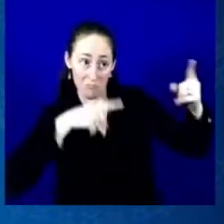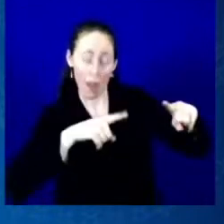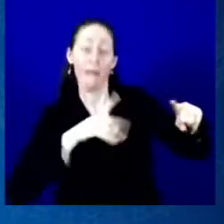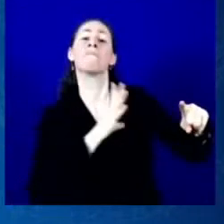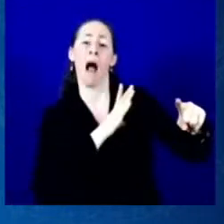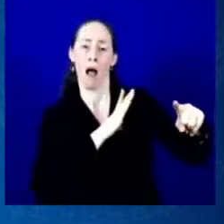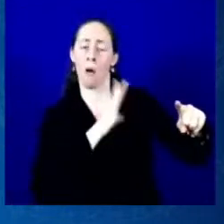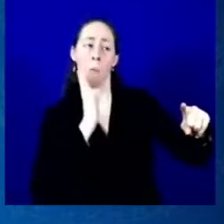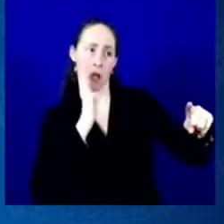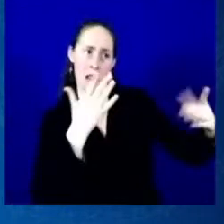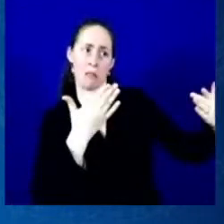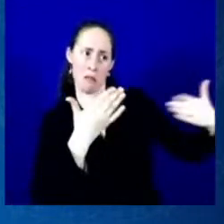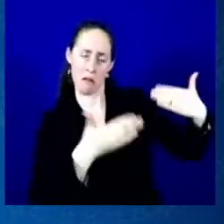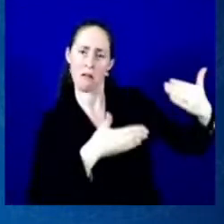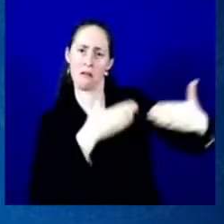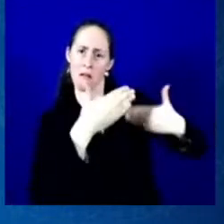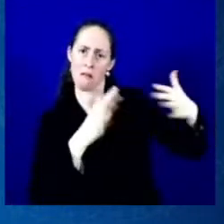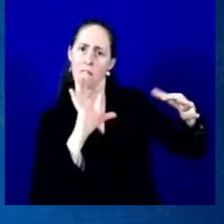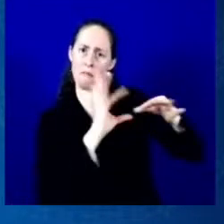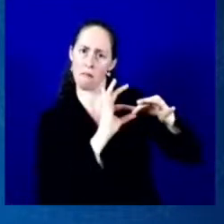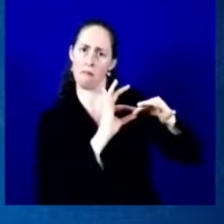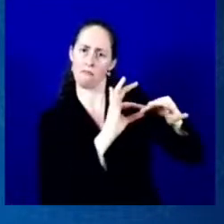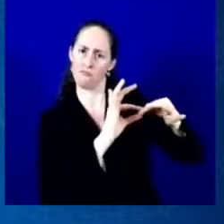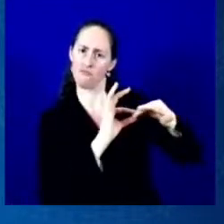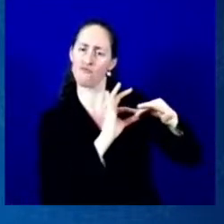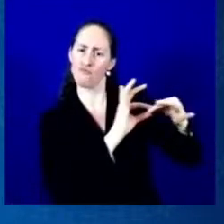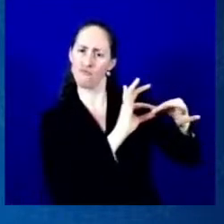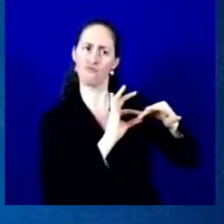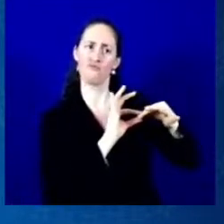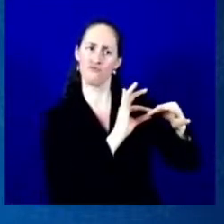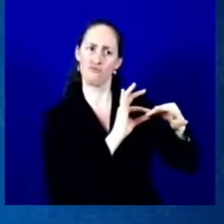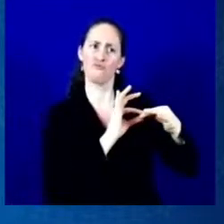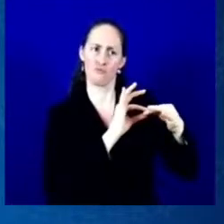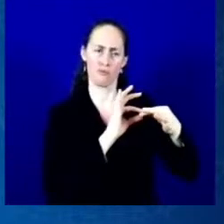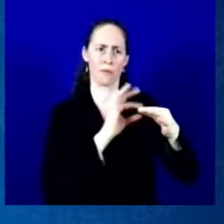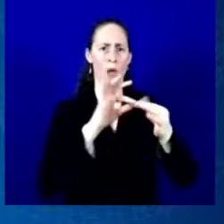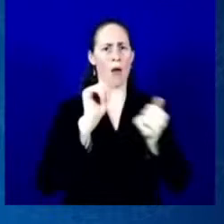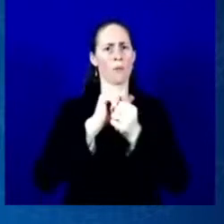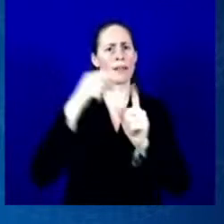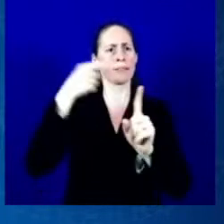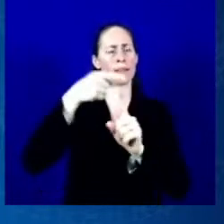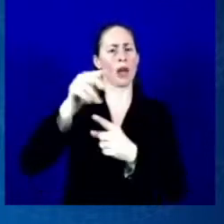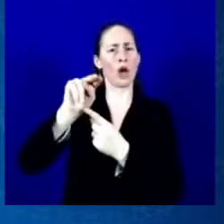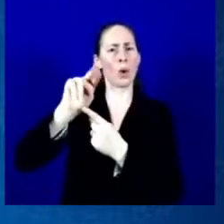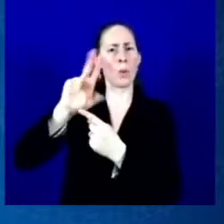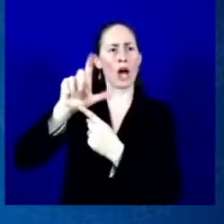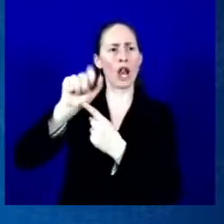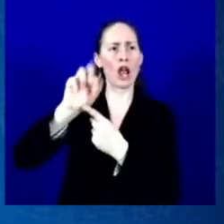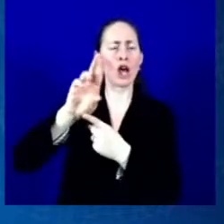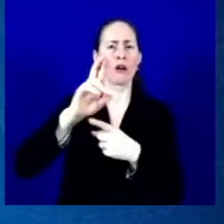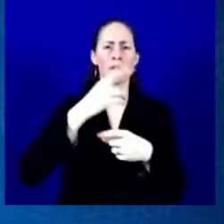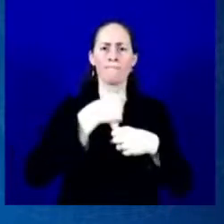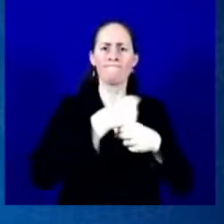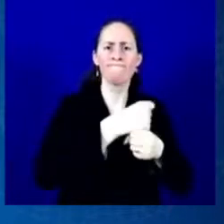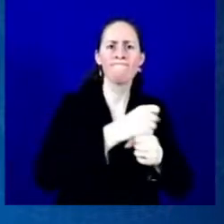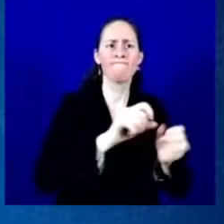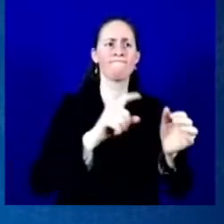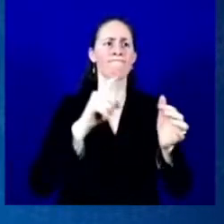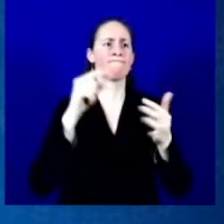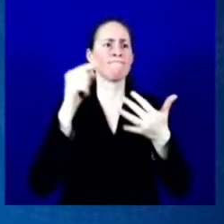arms, and we're working to do it on climate change. But he understands we will